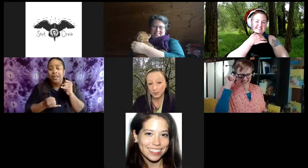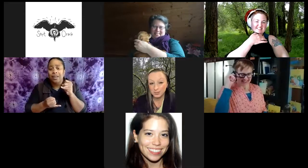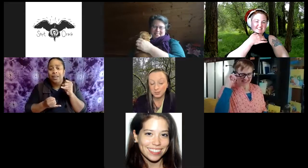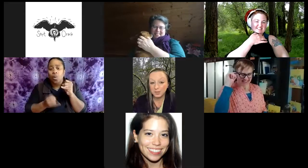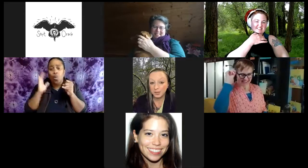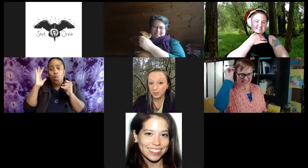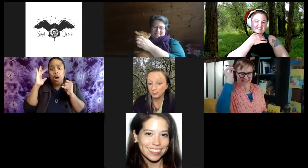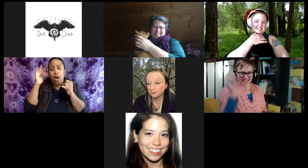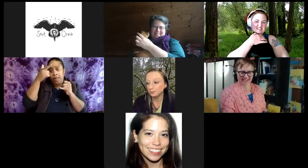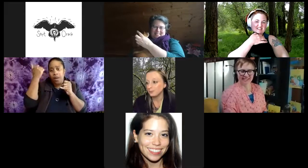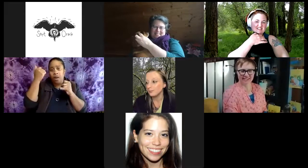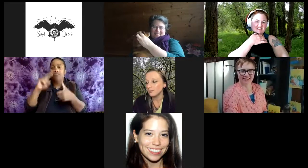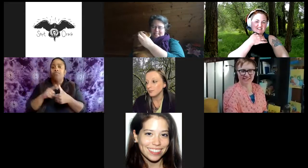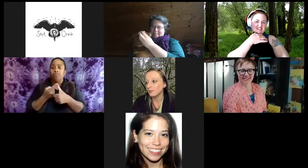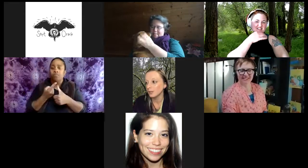because first of all,